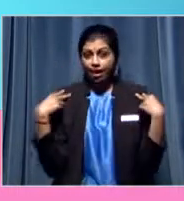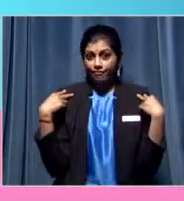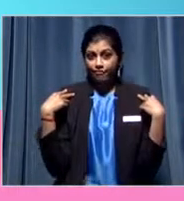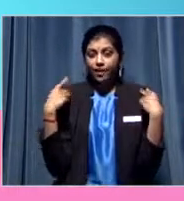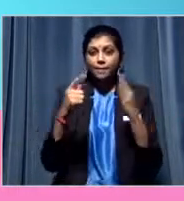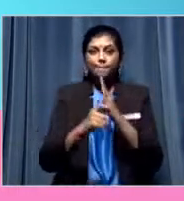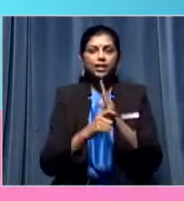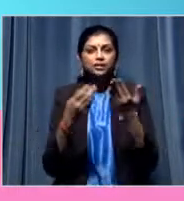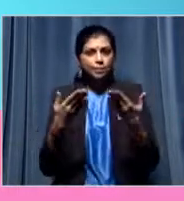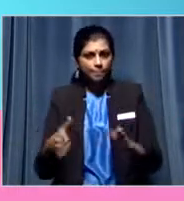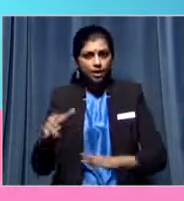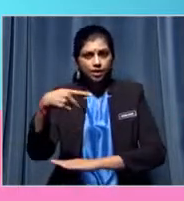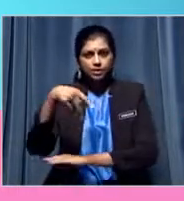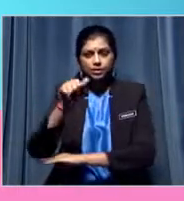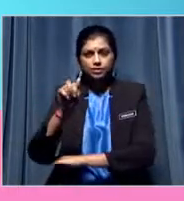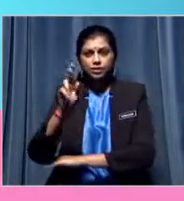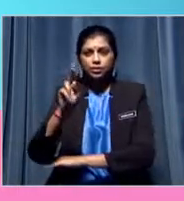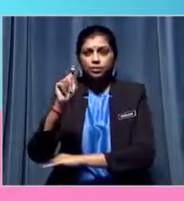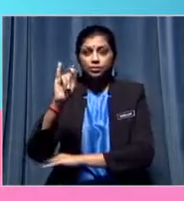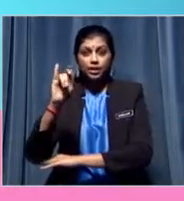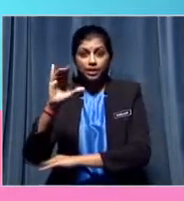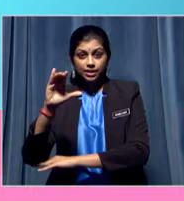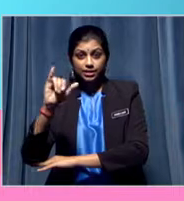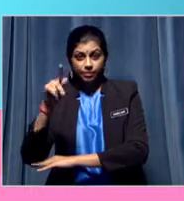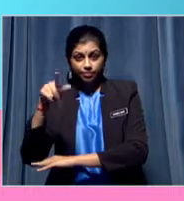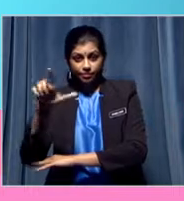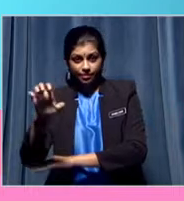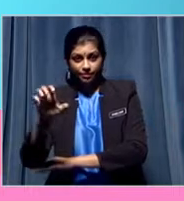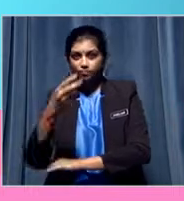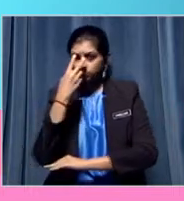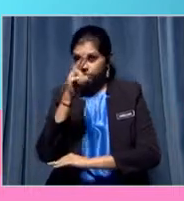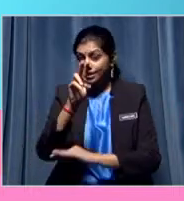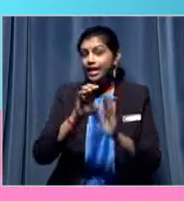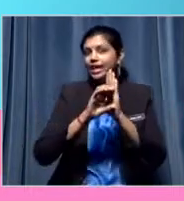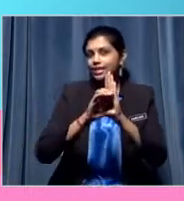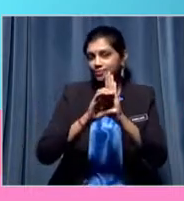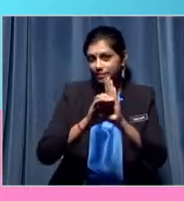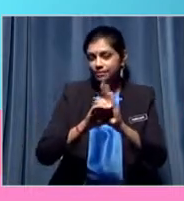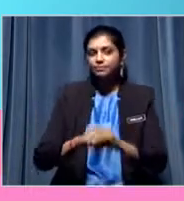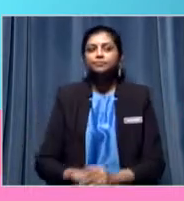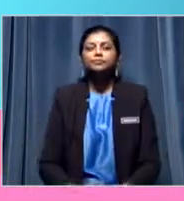past participle. For example, he will have done it by this